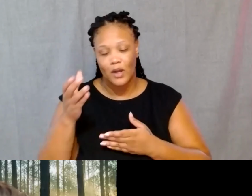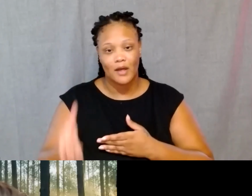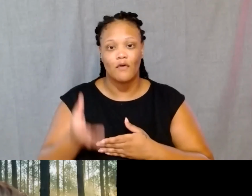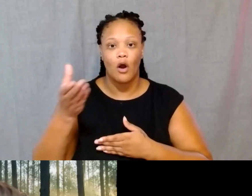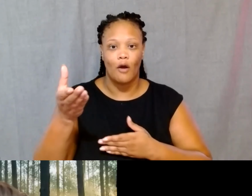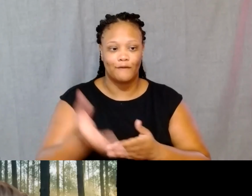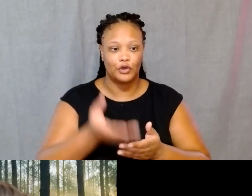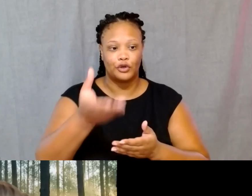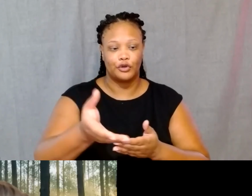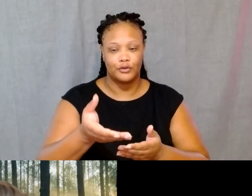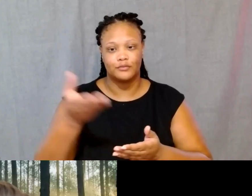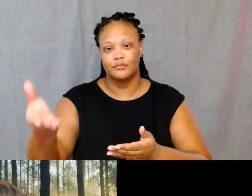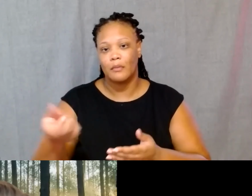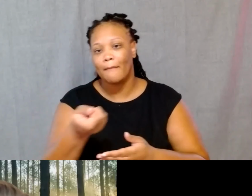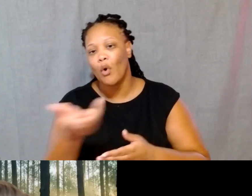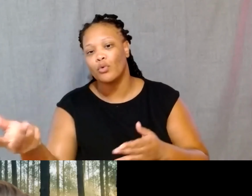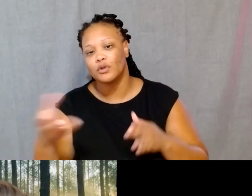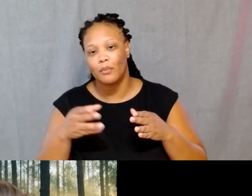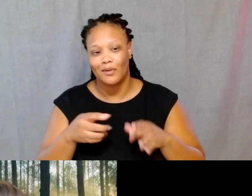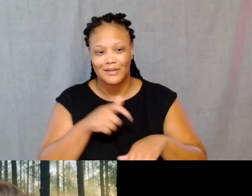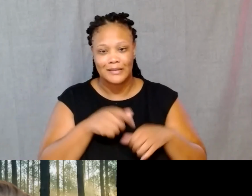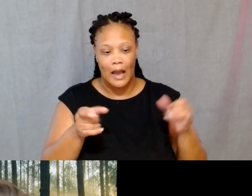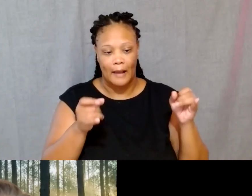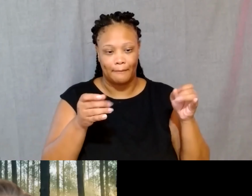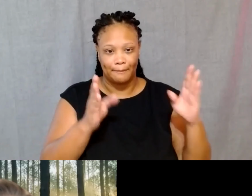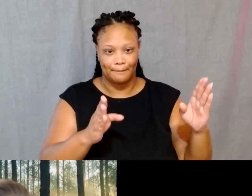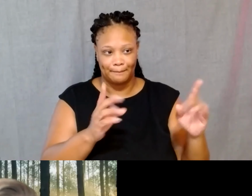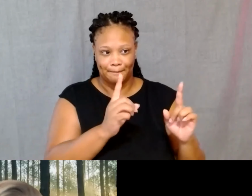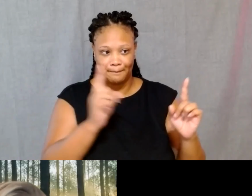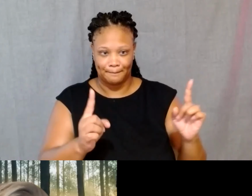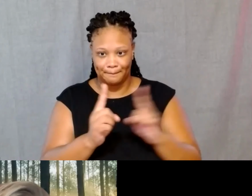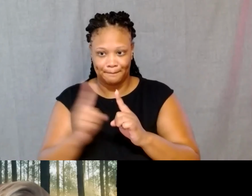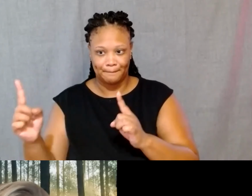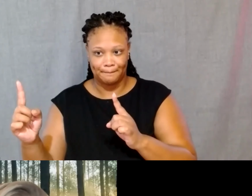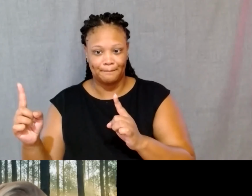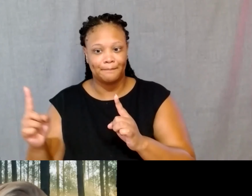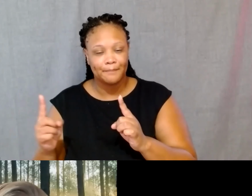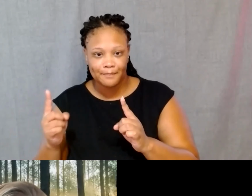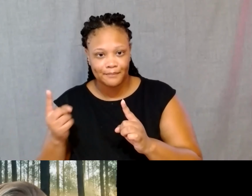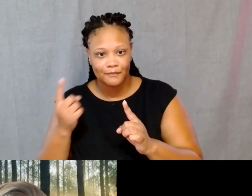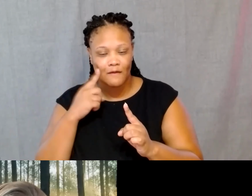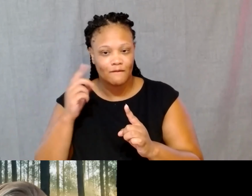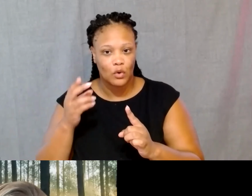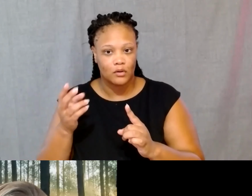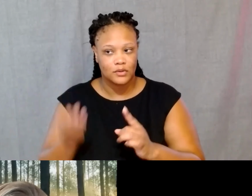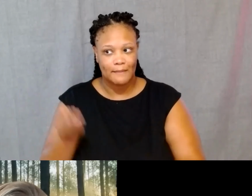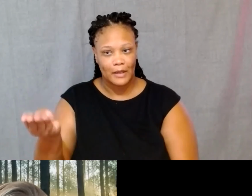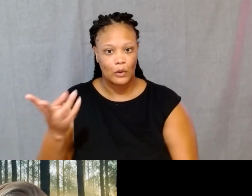multiple windows, application windows, to be able to prepare for that. I do understand that. And I just want to point out